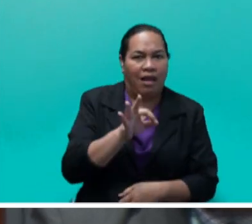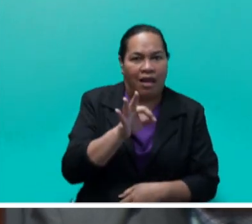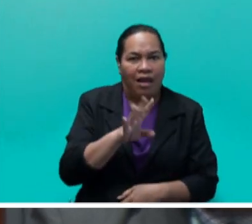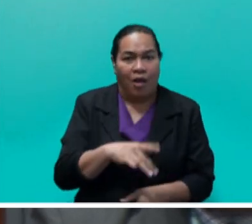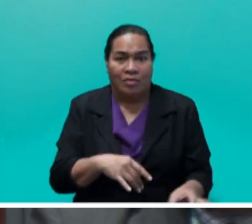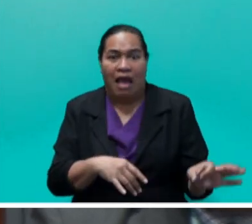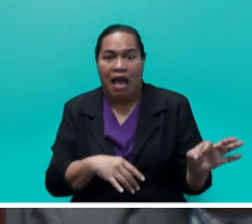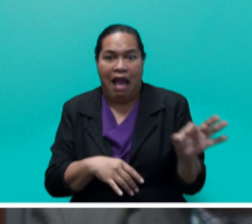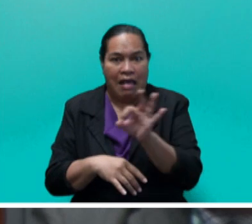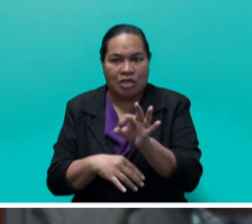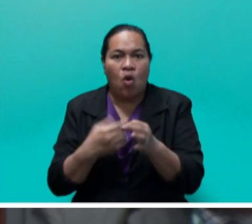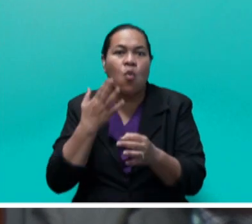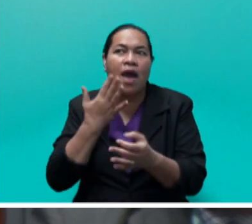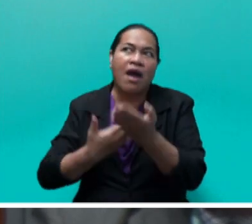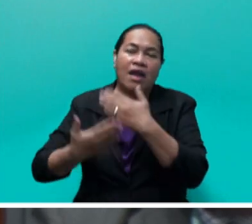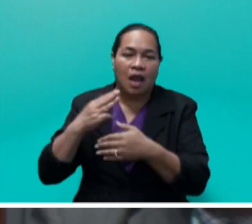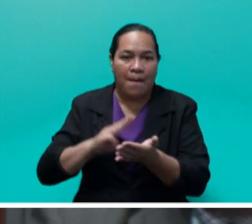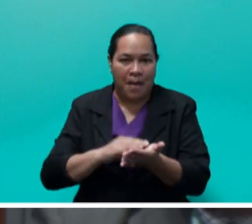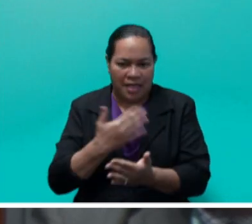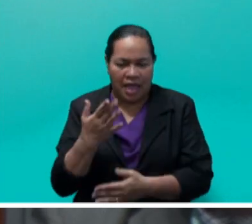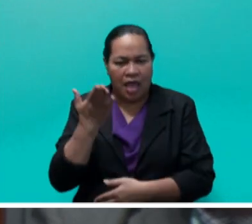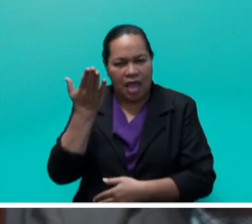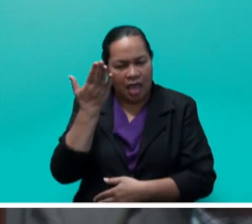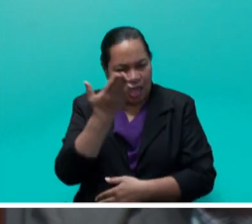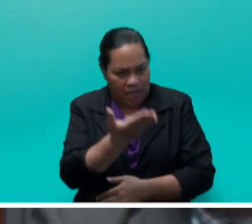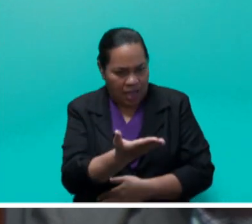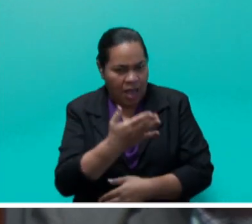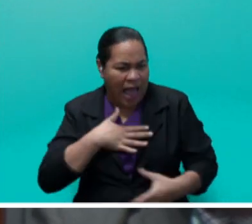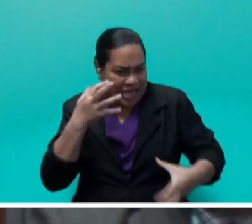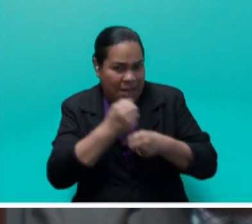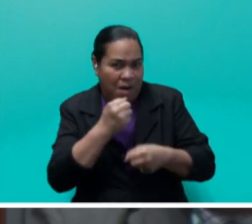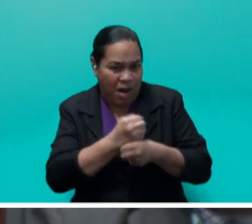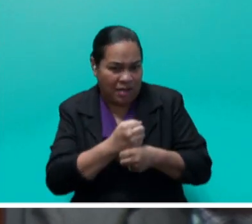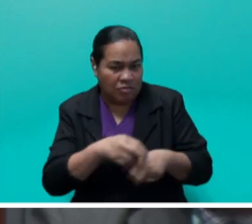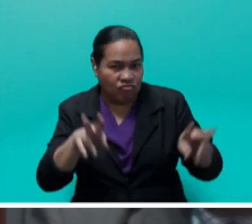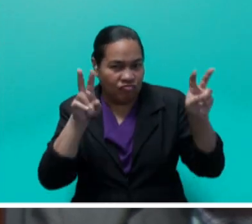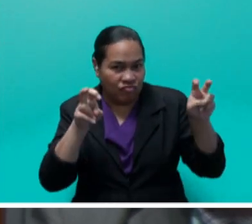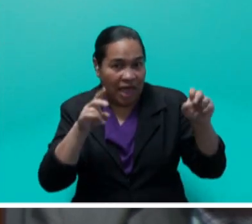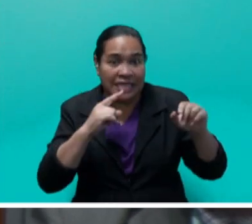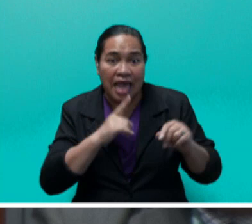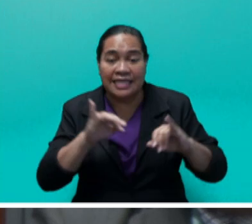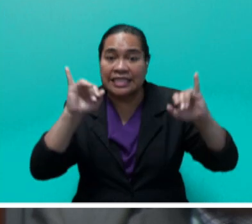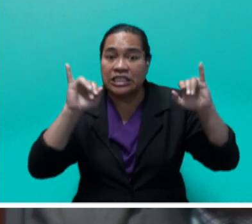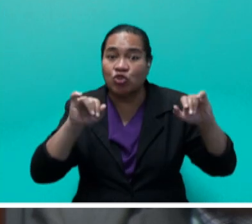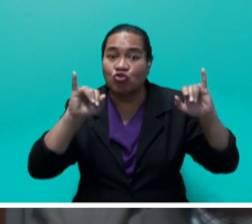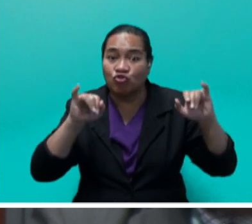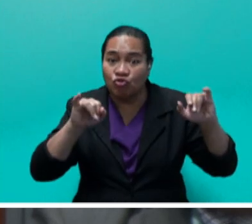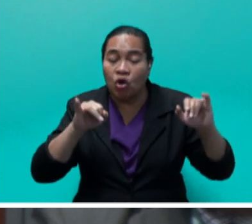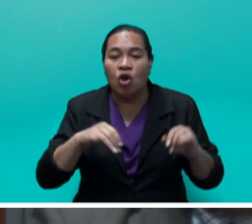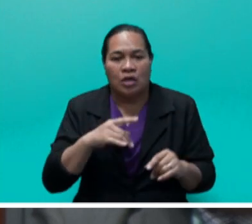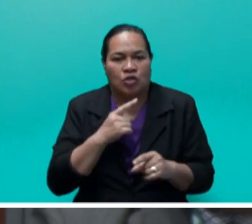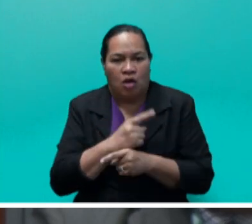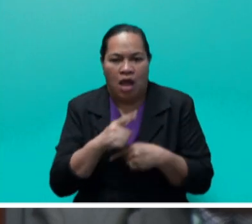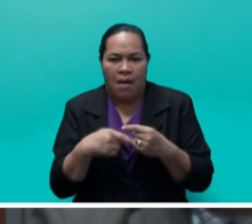Mr. Speaker, sir, Honourable members has raised, and I summarized, the issue that we were to address our vessels